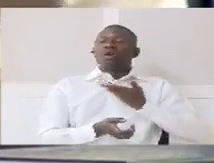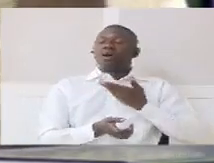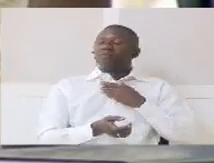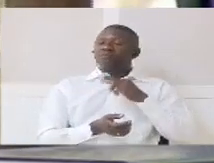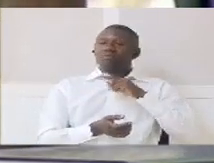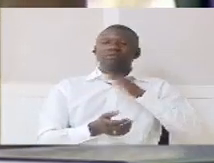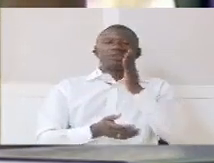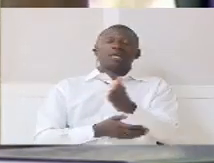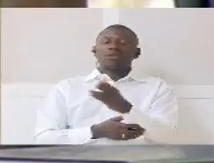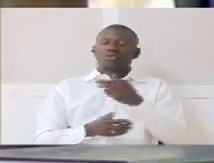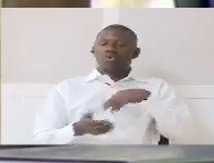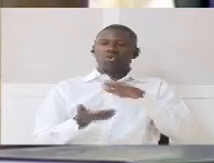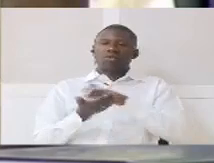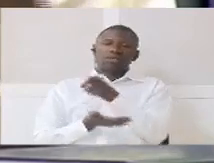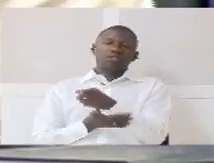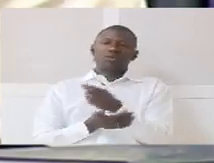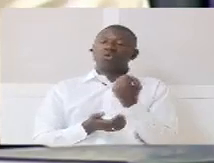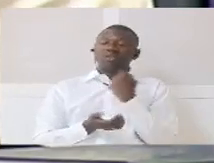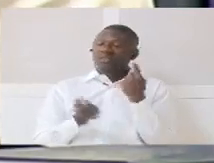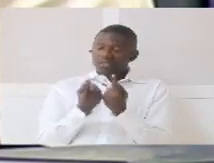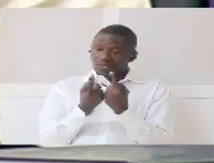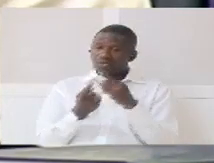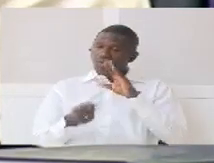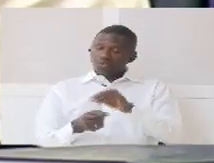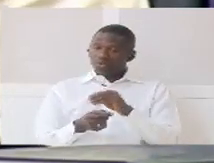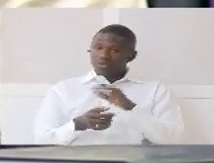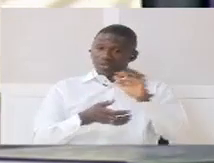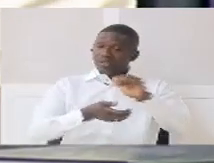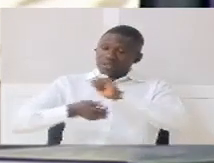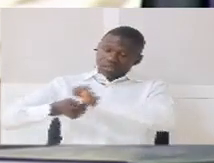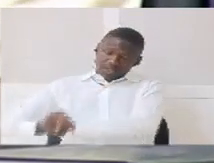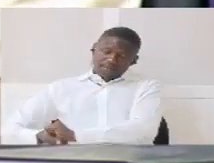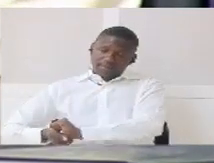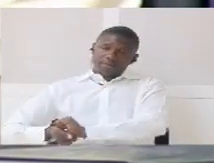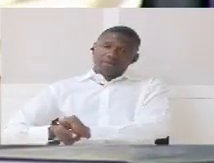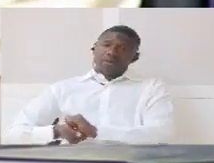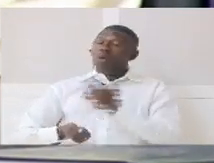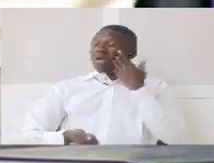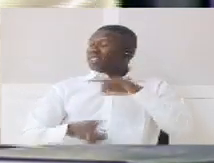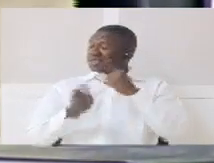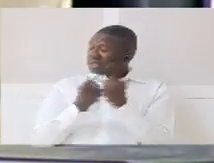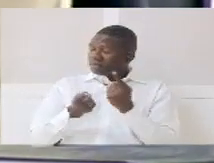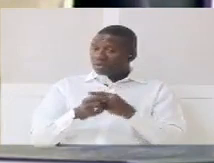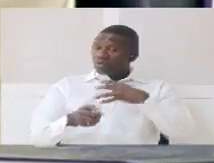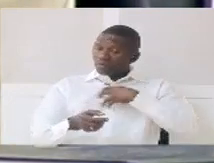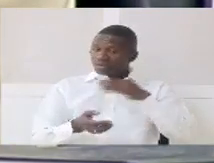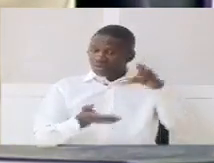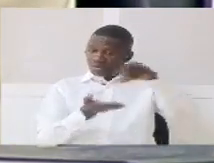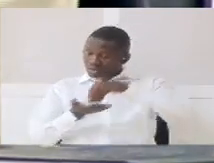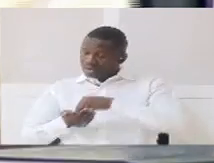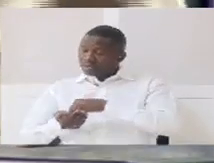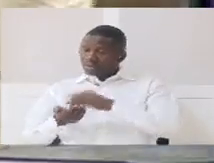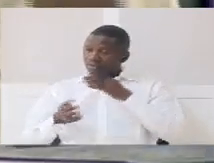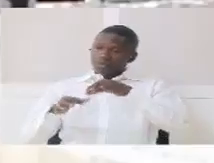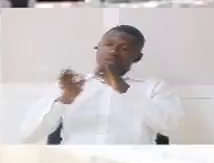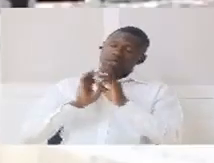as custodians. The only thing we do as custodians is to keep them for them. And when they come to collect them, they will take